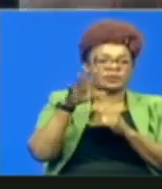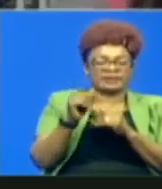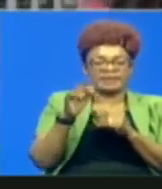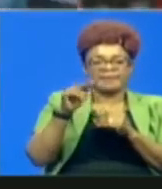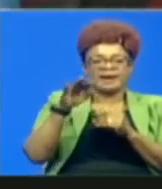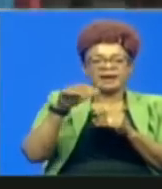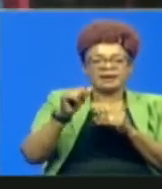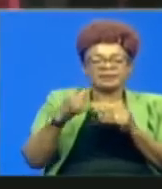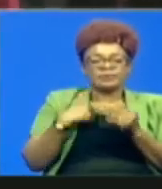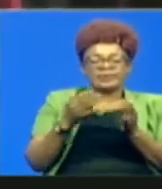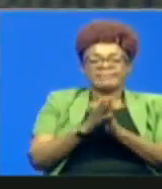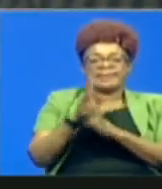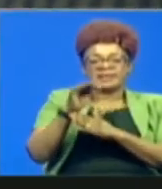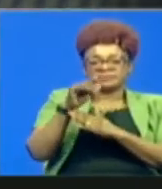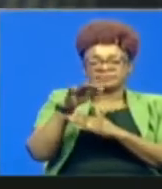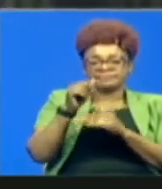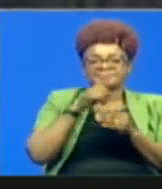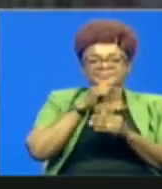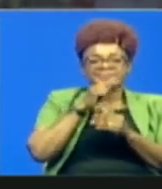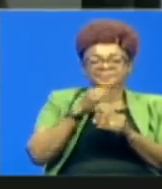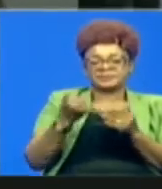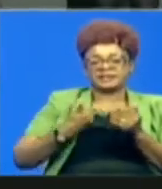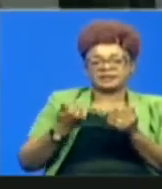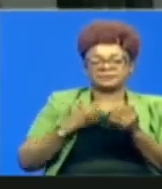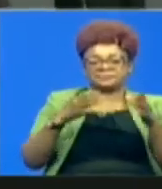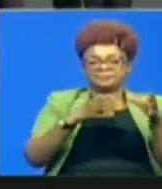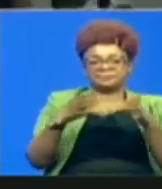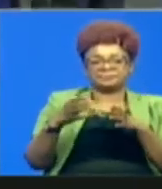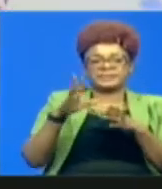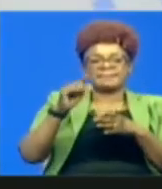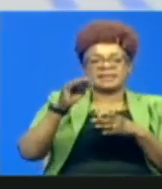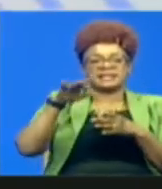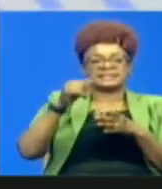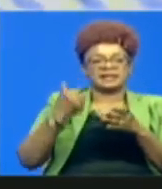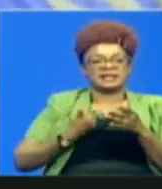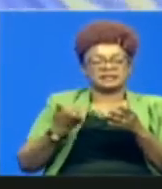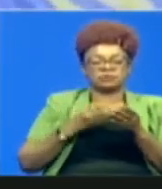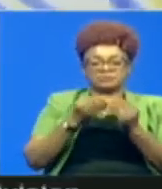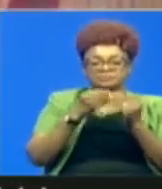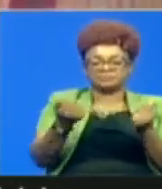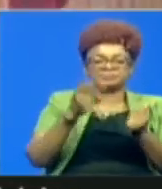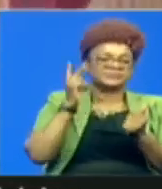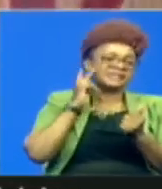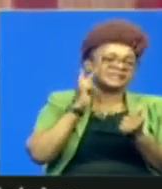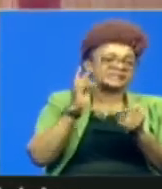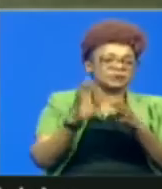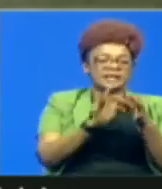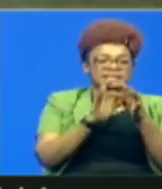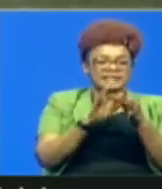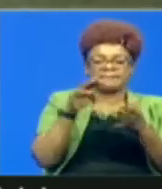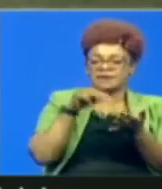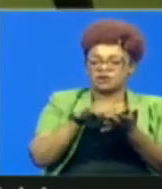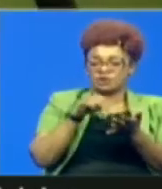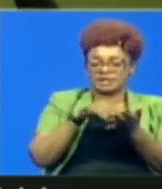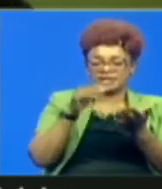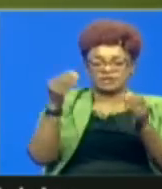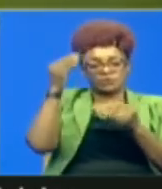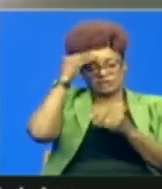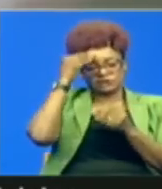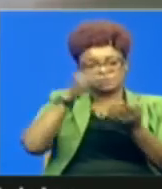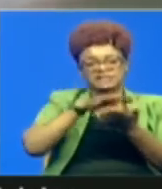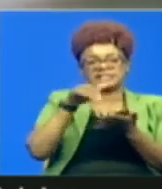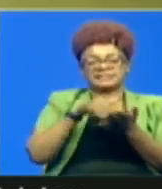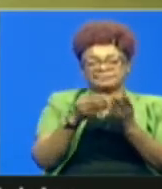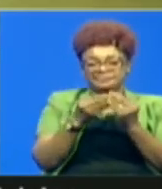face Manyata Boys. In the girls' category, Manyata Girls will face Kisii United, while Migori Education Center take